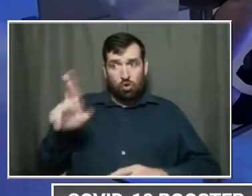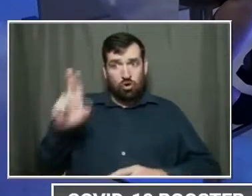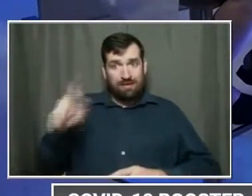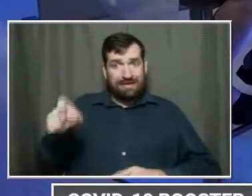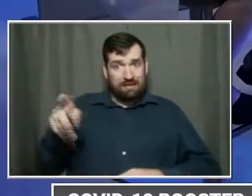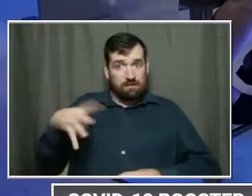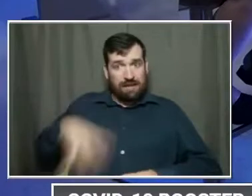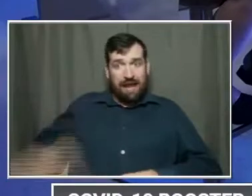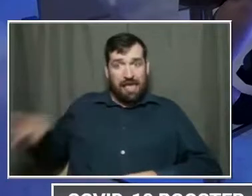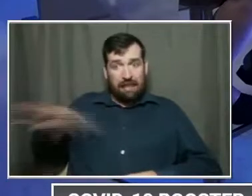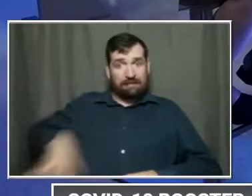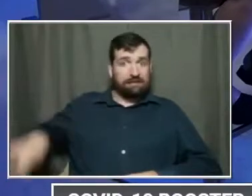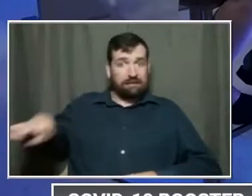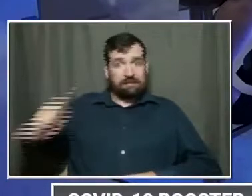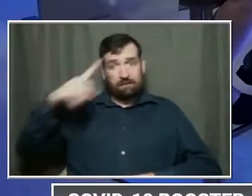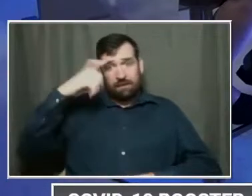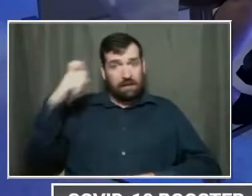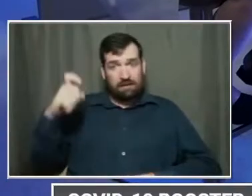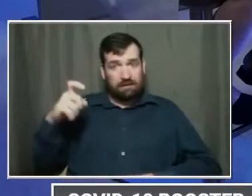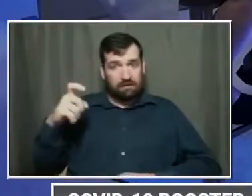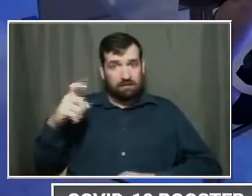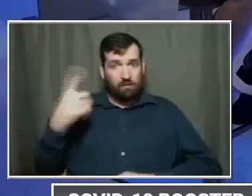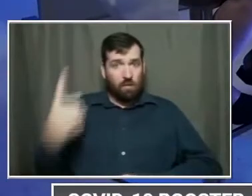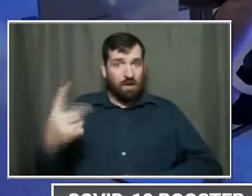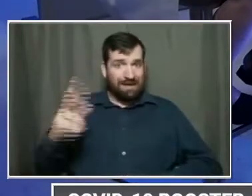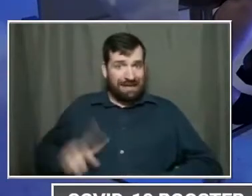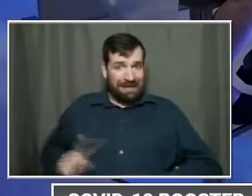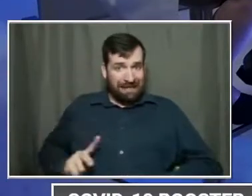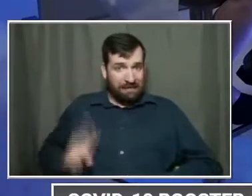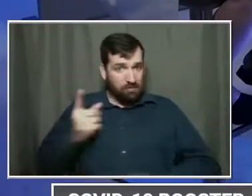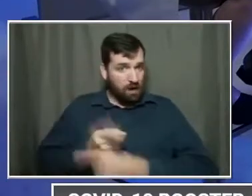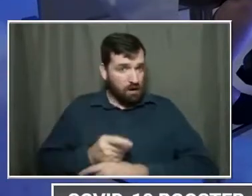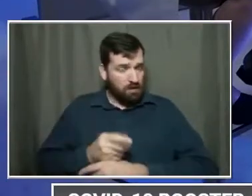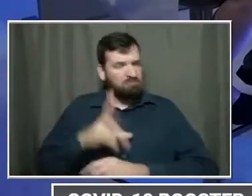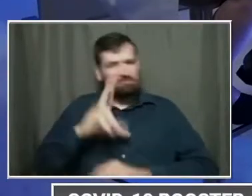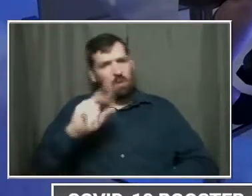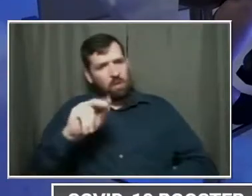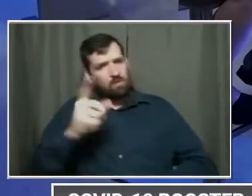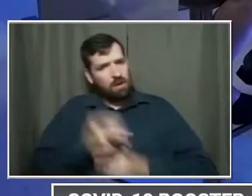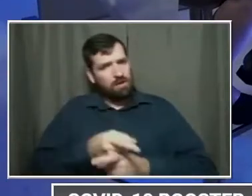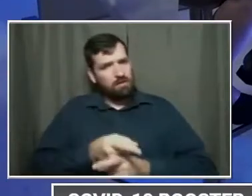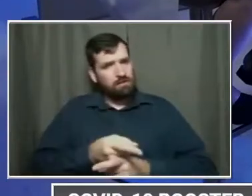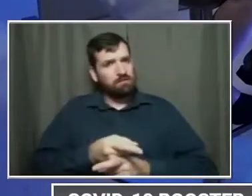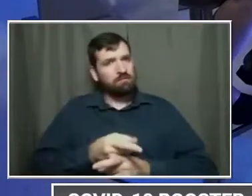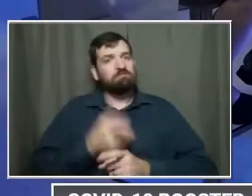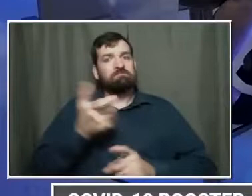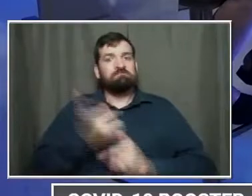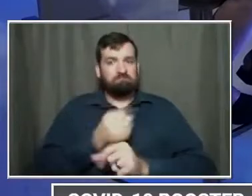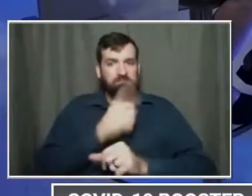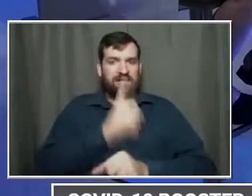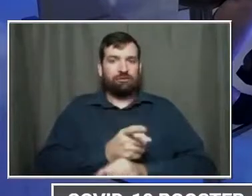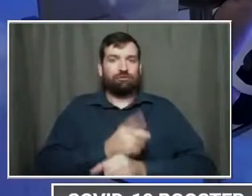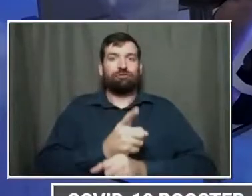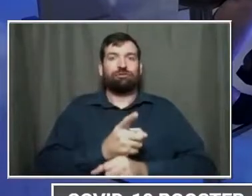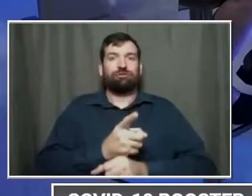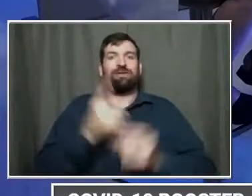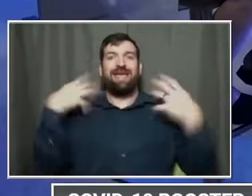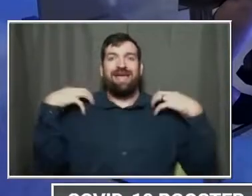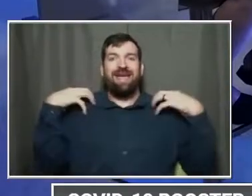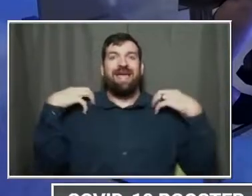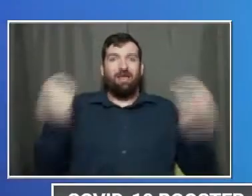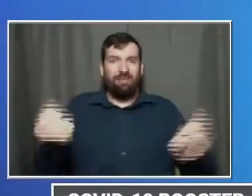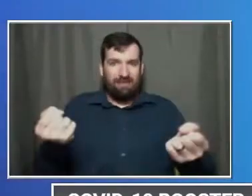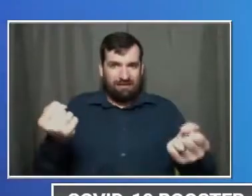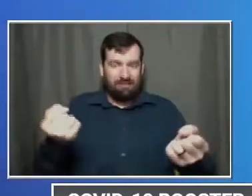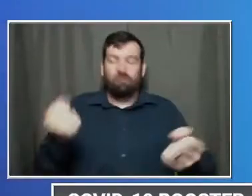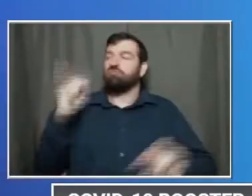I know that answer, and that is no, correct? Because you do make sure that they have healthy kidneys, That's right? correct. Before they would ever be a donor. That's absolutely correct. And we